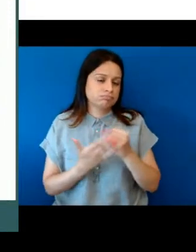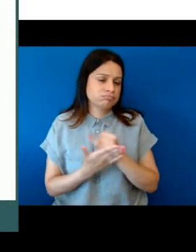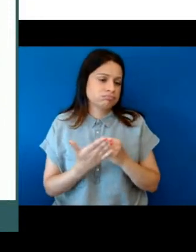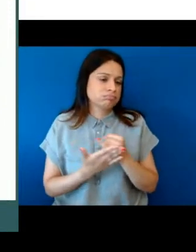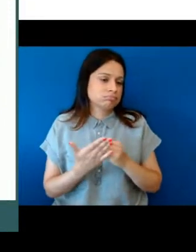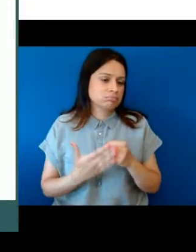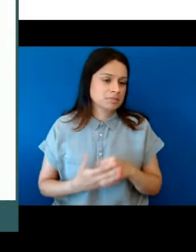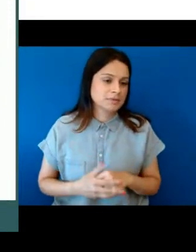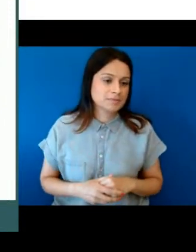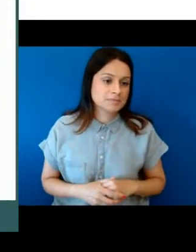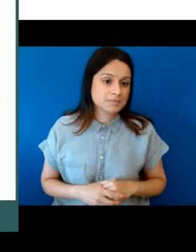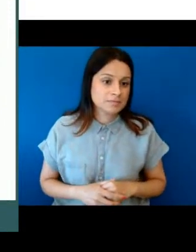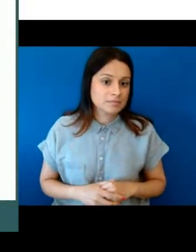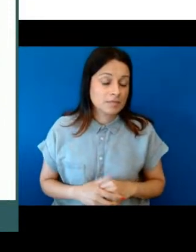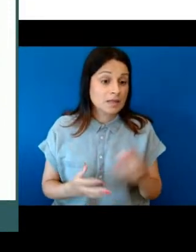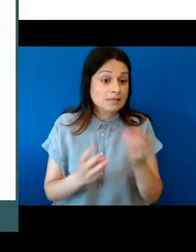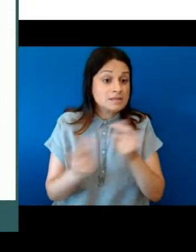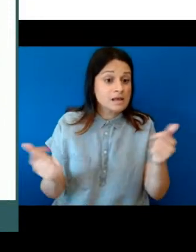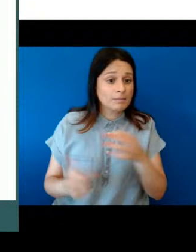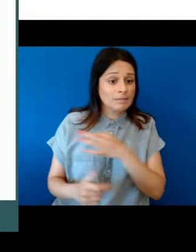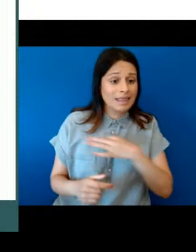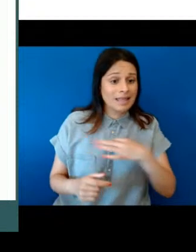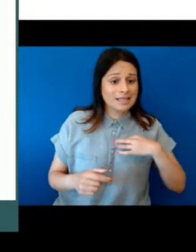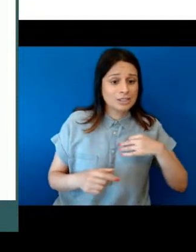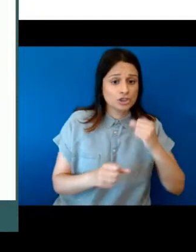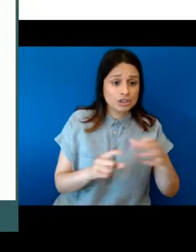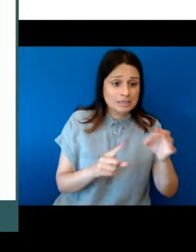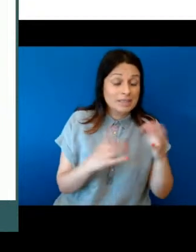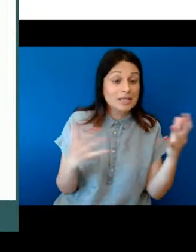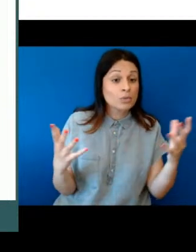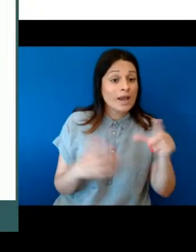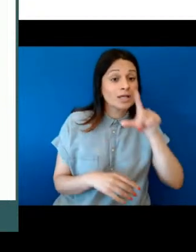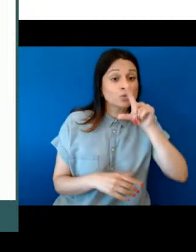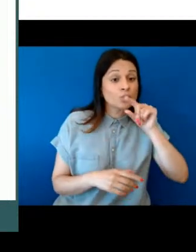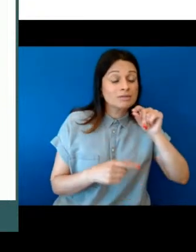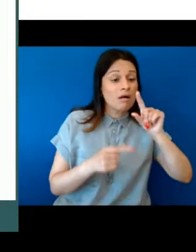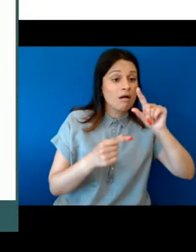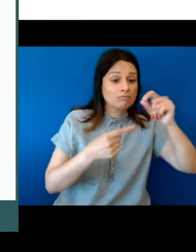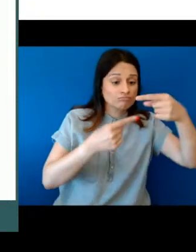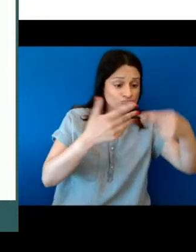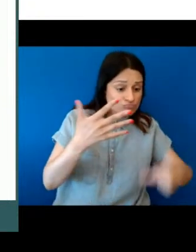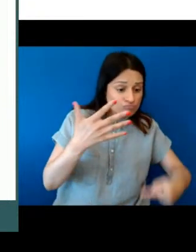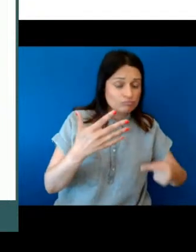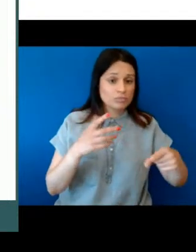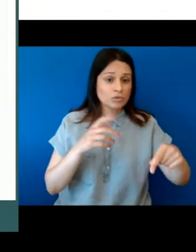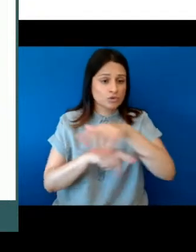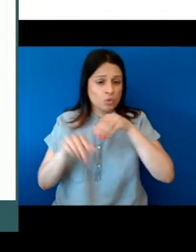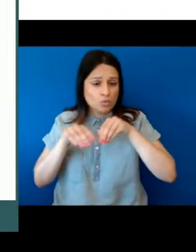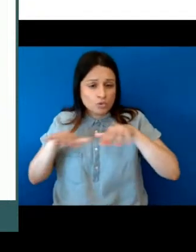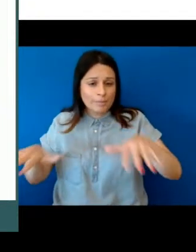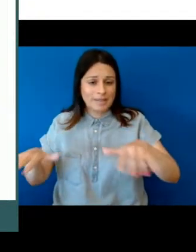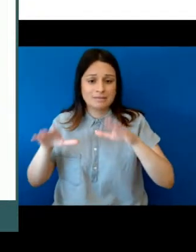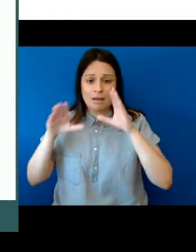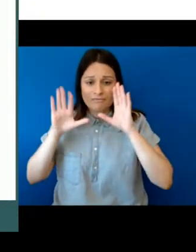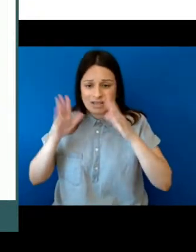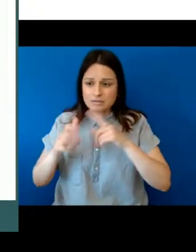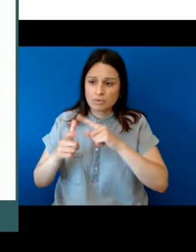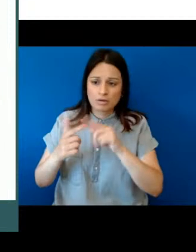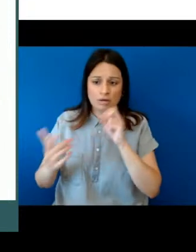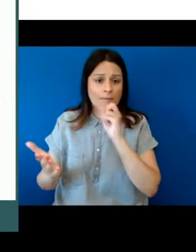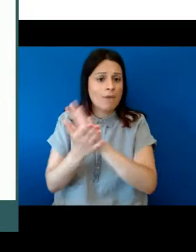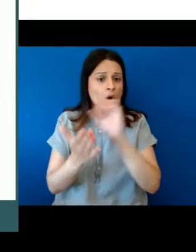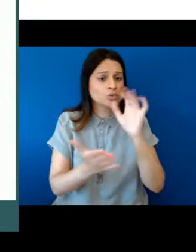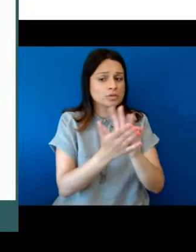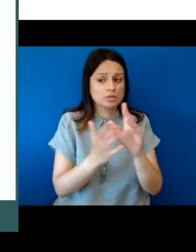some clinicians on Twitter and some of the social media pages will actually post alerts advising